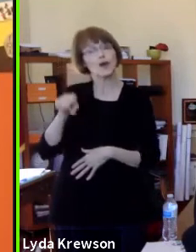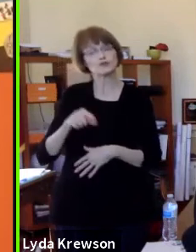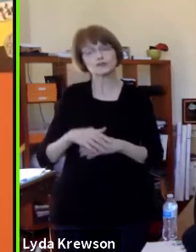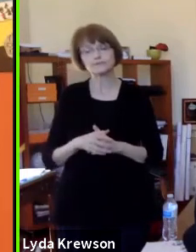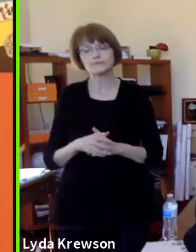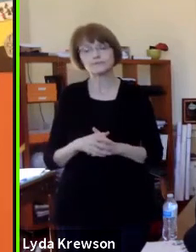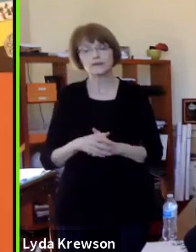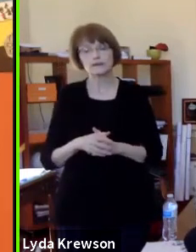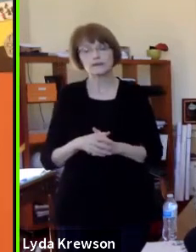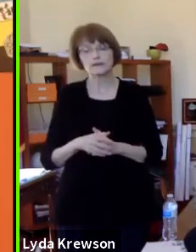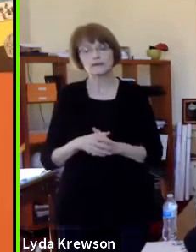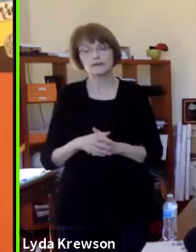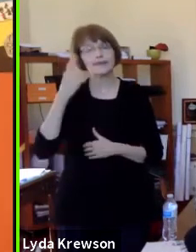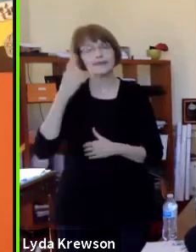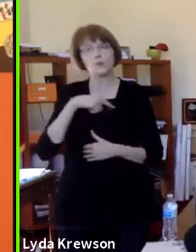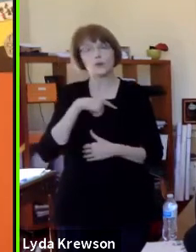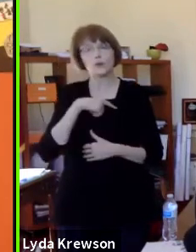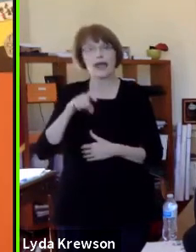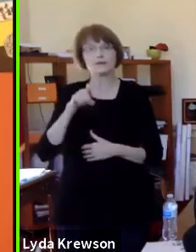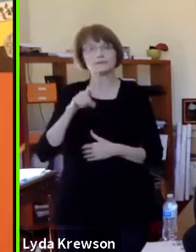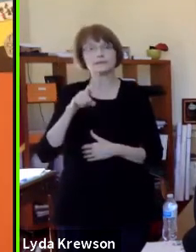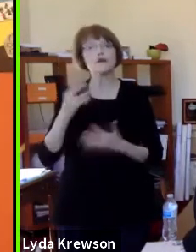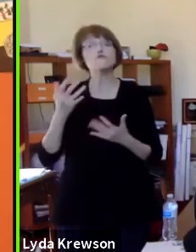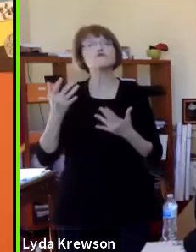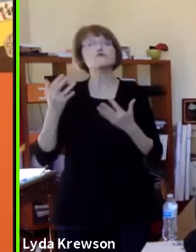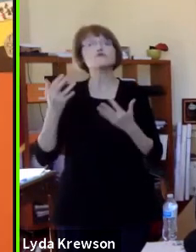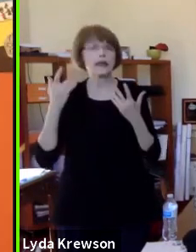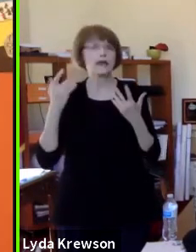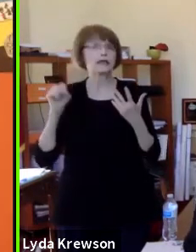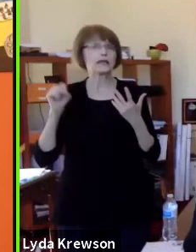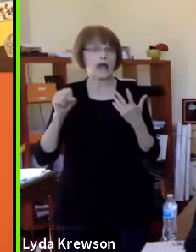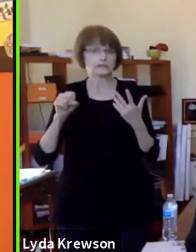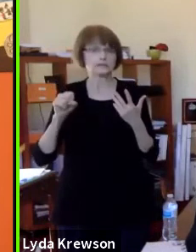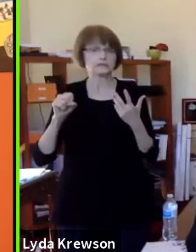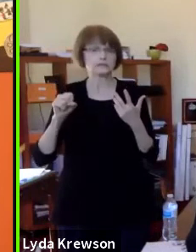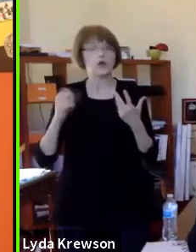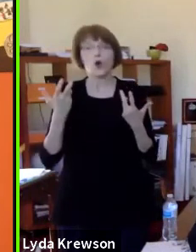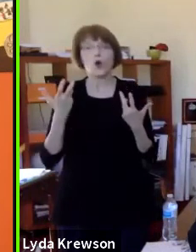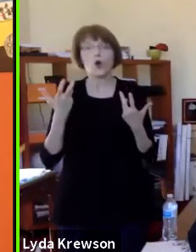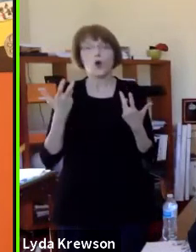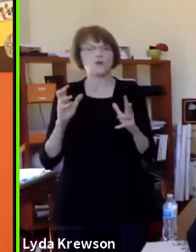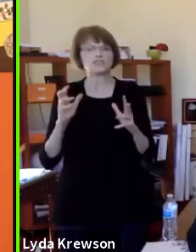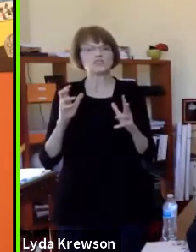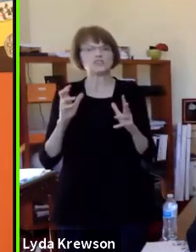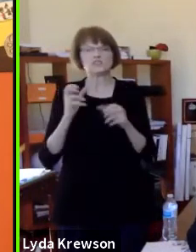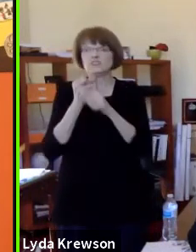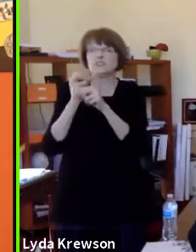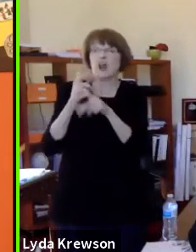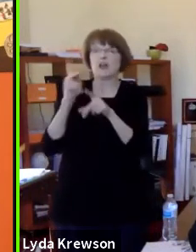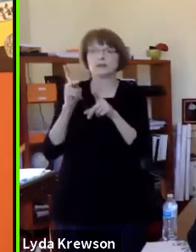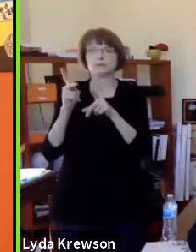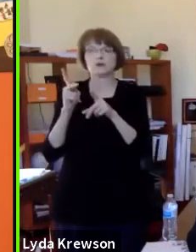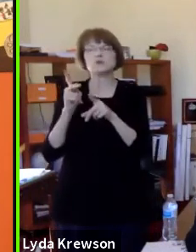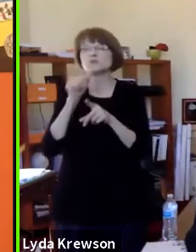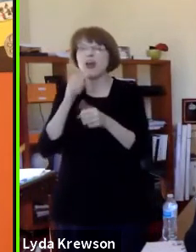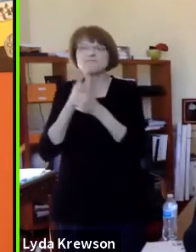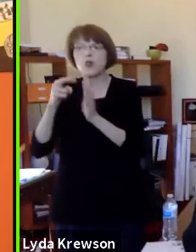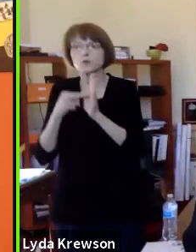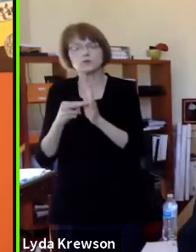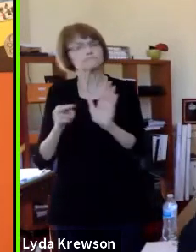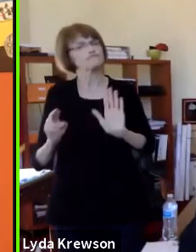think we have to be very friendly about that. We don't want to yell at people who aren't following the